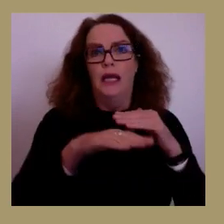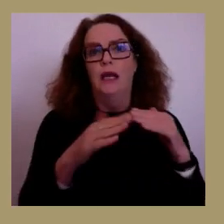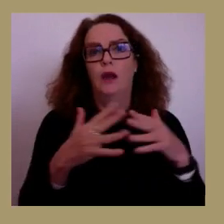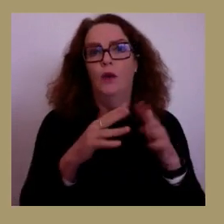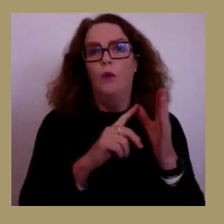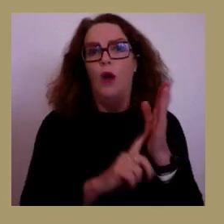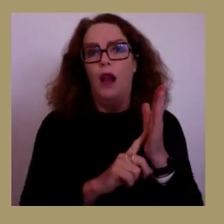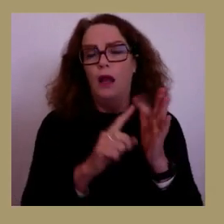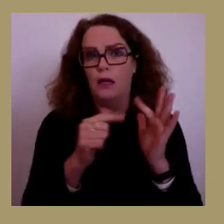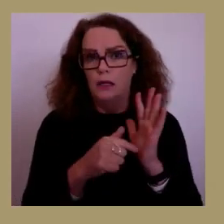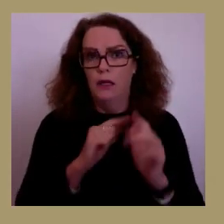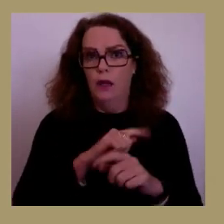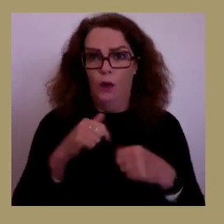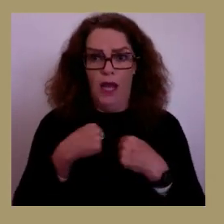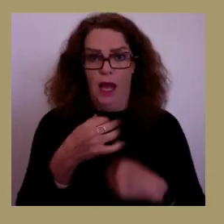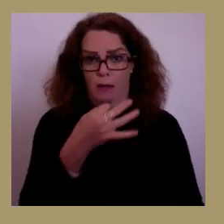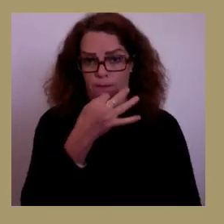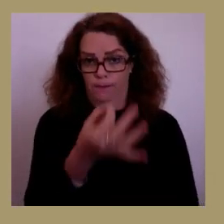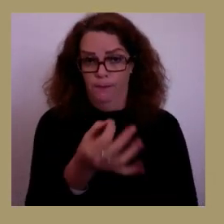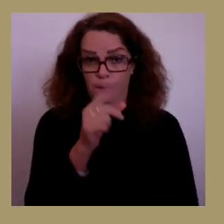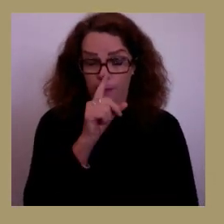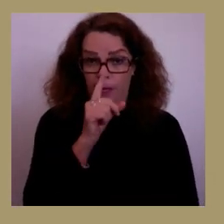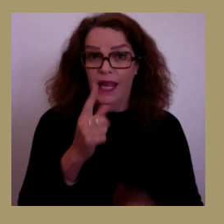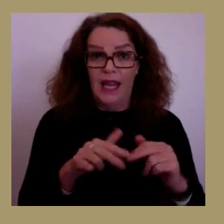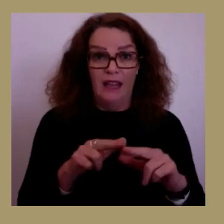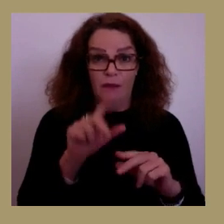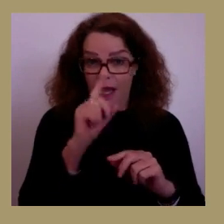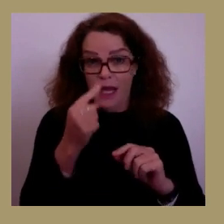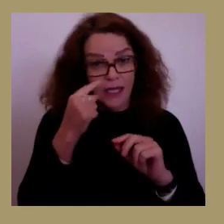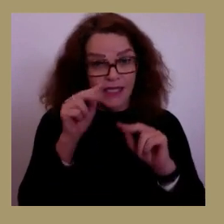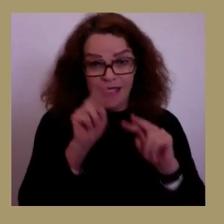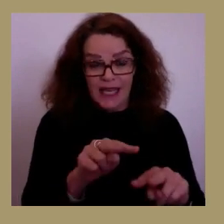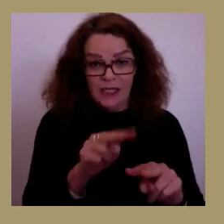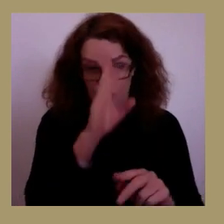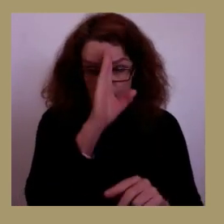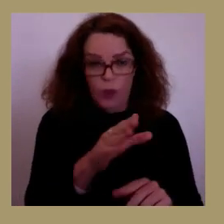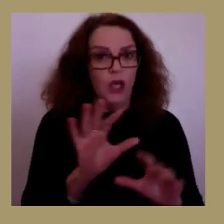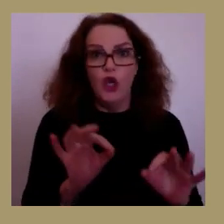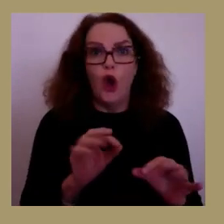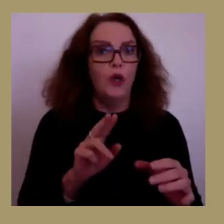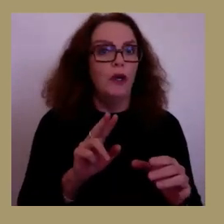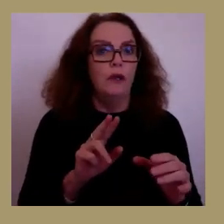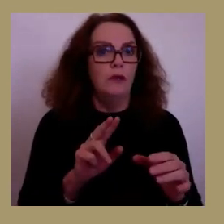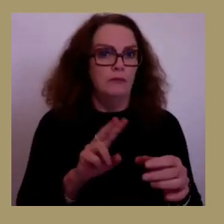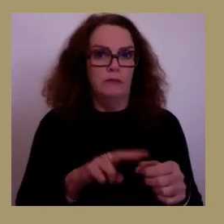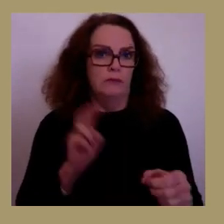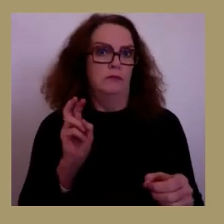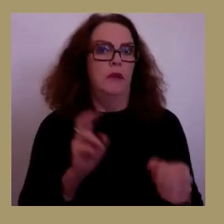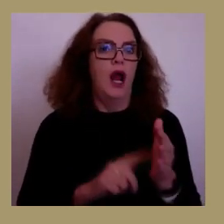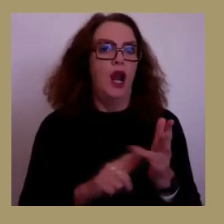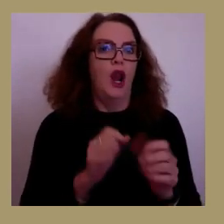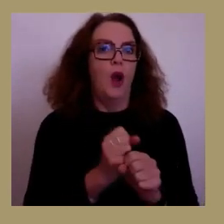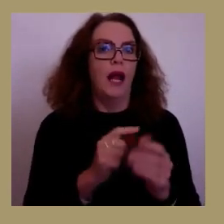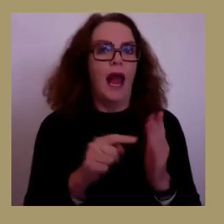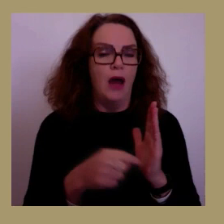ask customers to do is to, if they don't see it immediately, is to not log out, but to navigate somewhere else within the application and then go